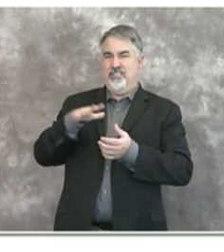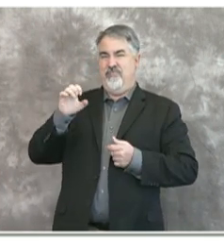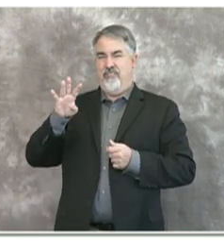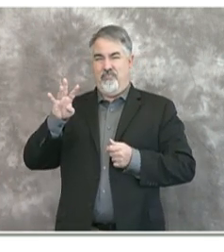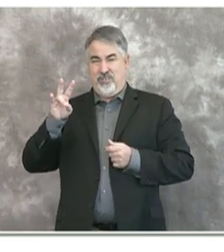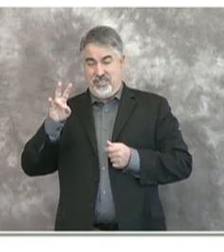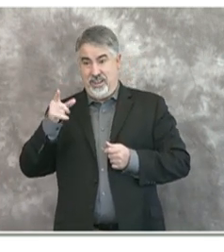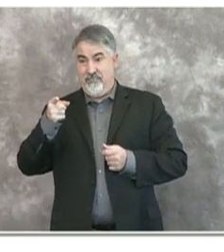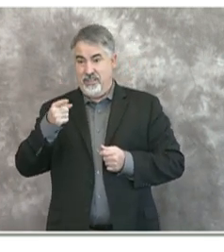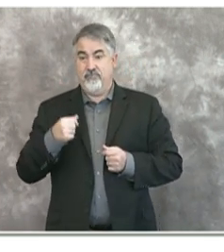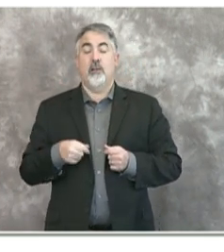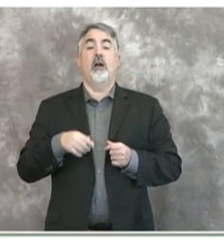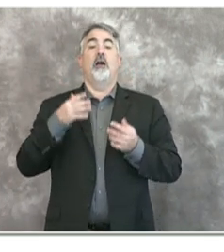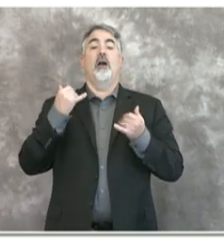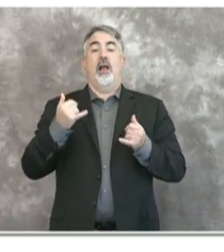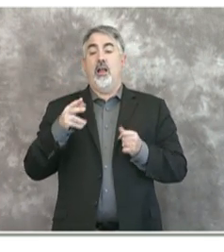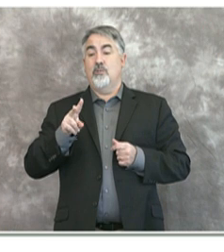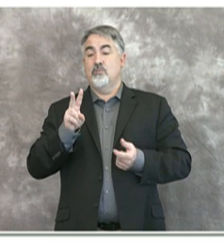over